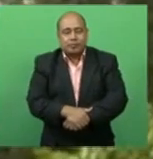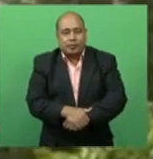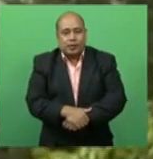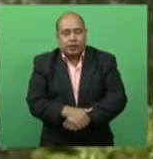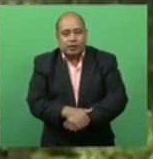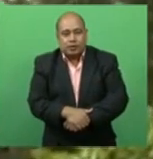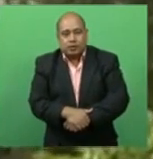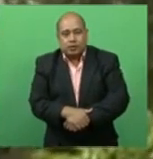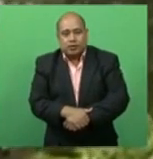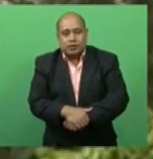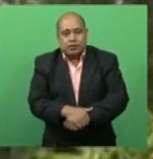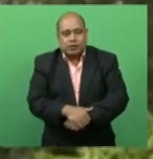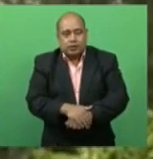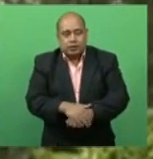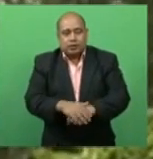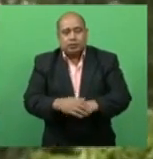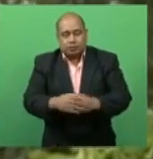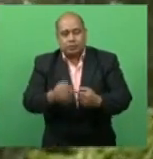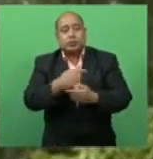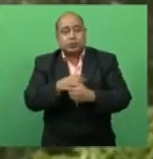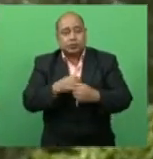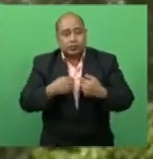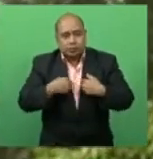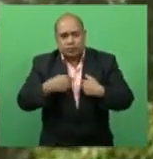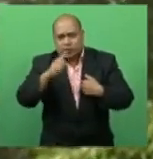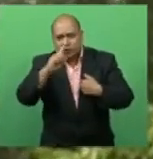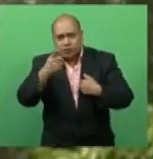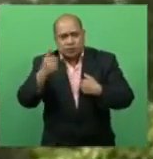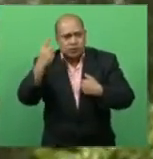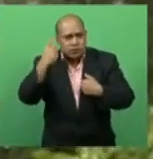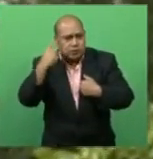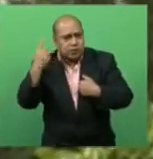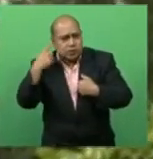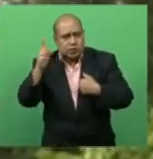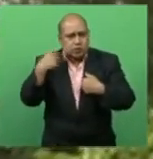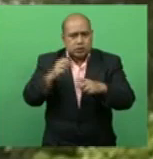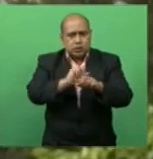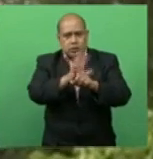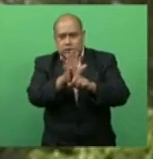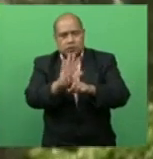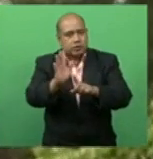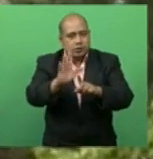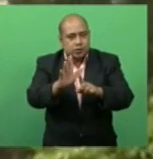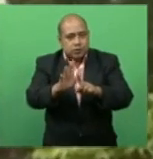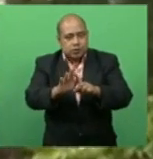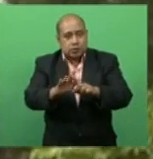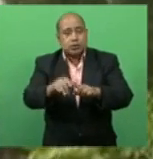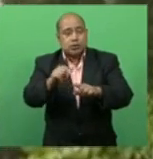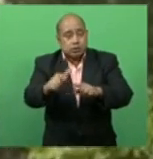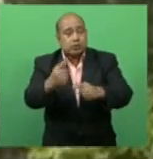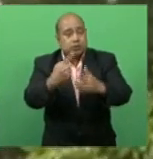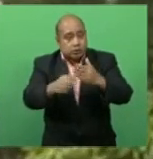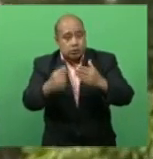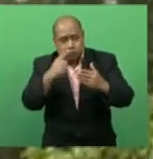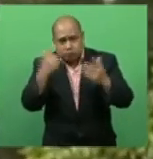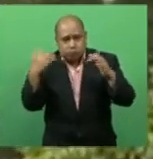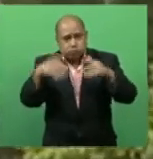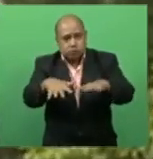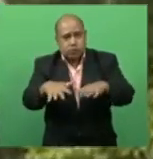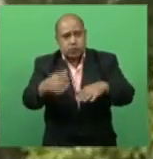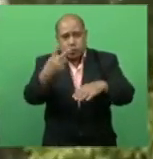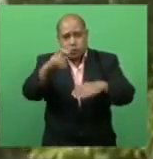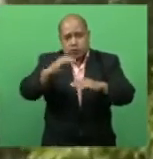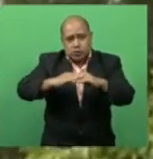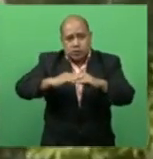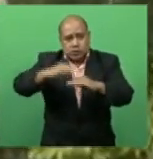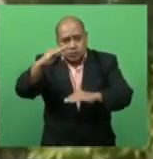cannot afford to treat this virus lightly. Gatherings over 20 are still banned. The nationwide curfew